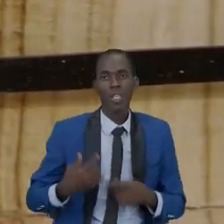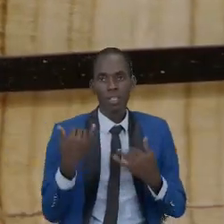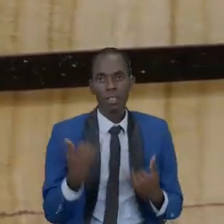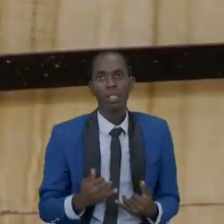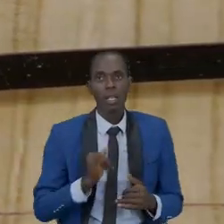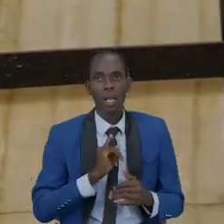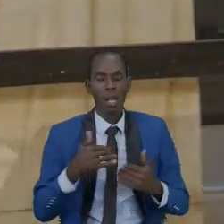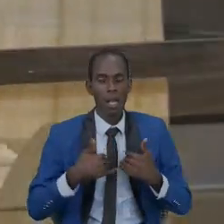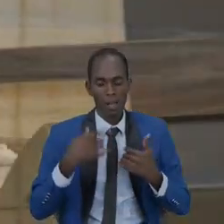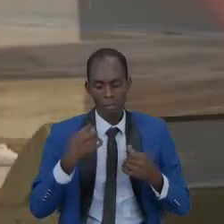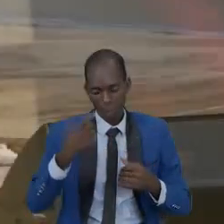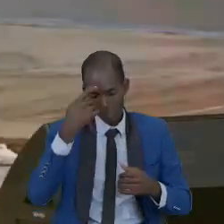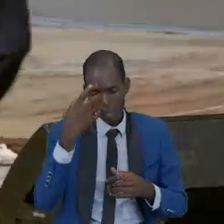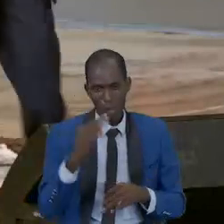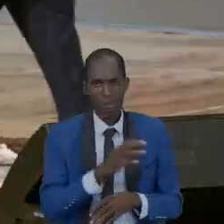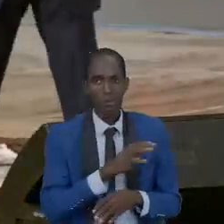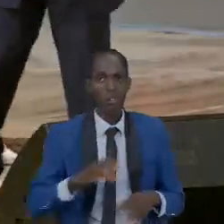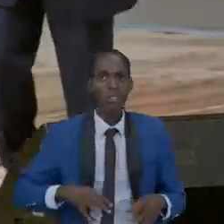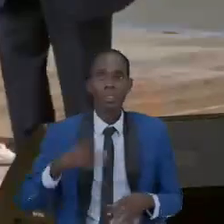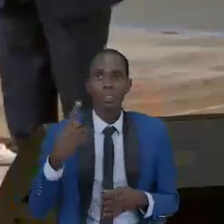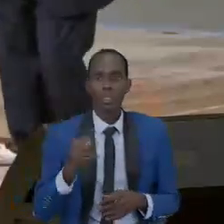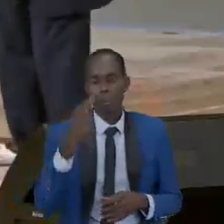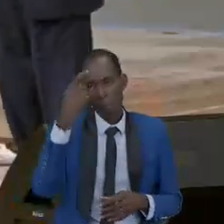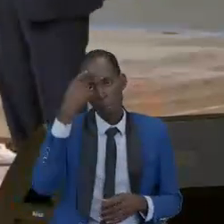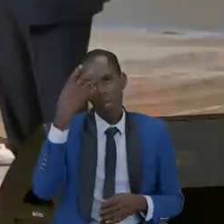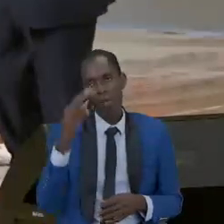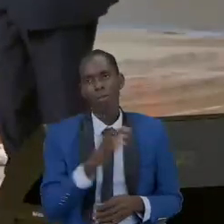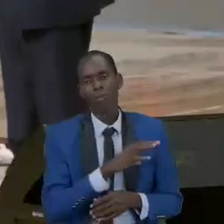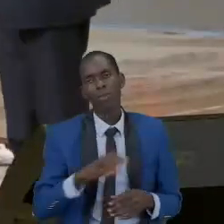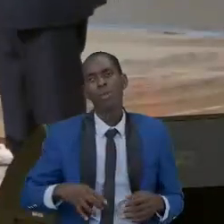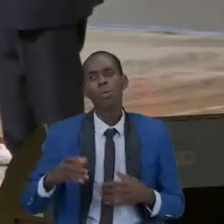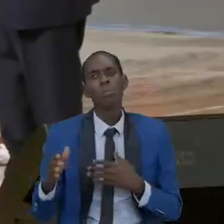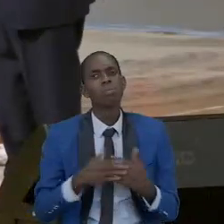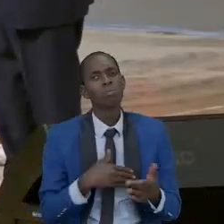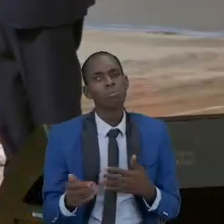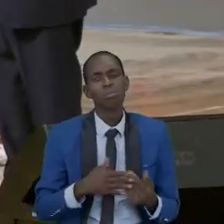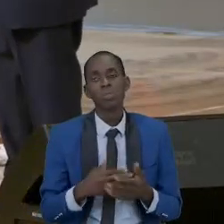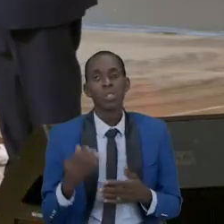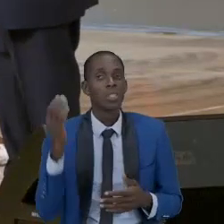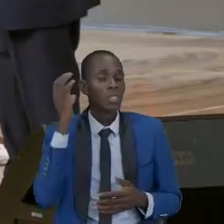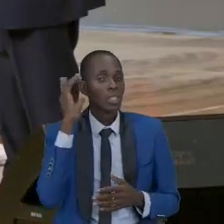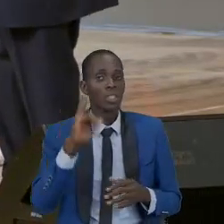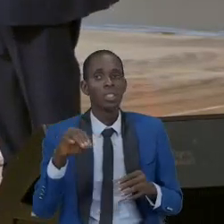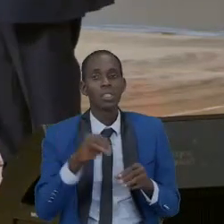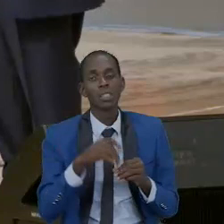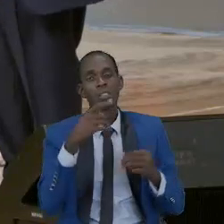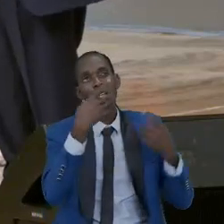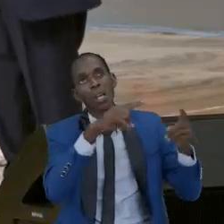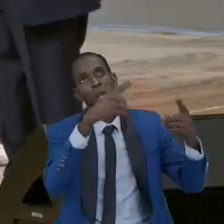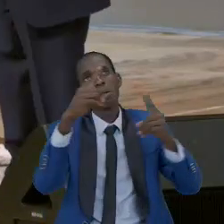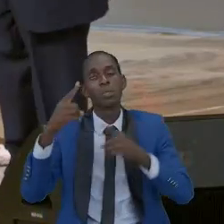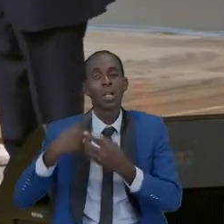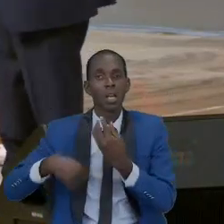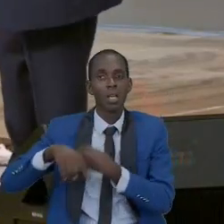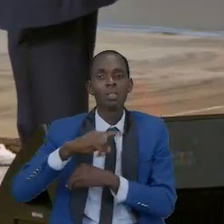the mind of Christ. The mind of Christ. Whatever we're hearing in the current affairs, the